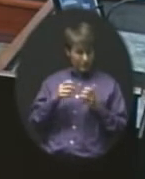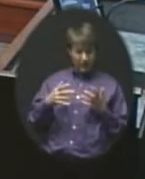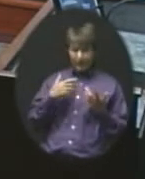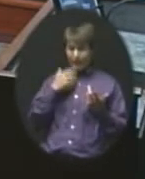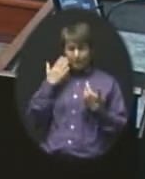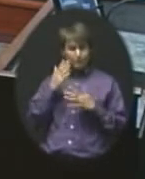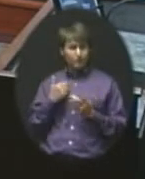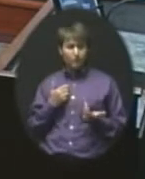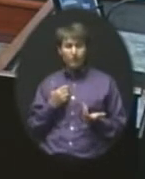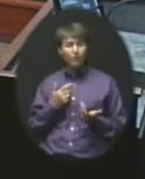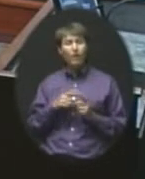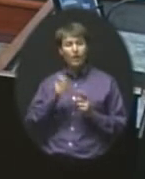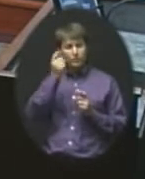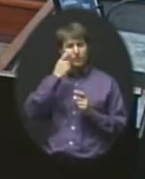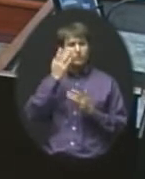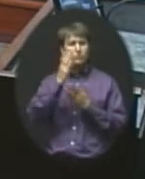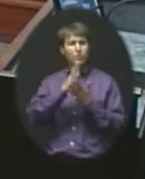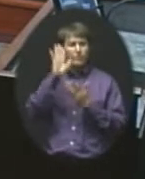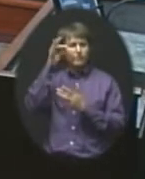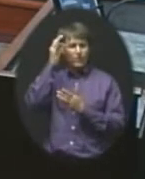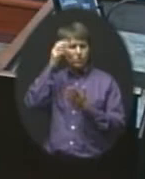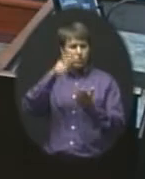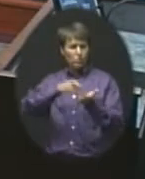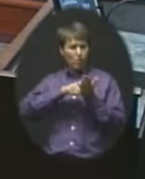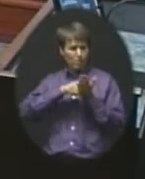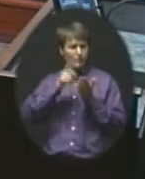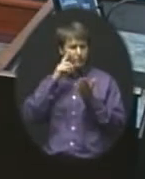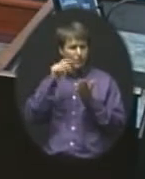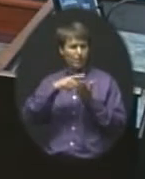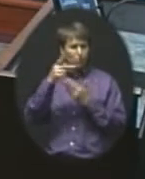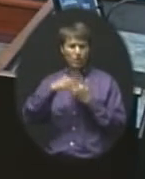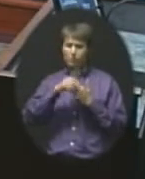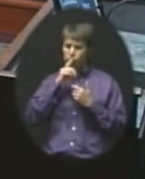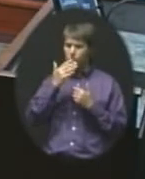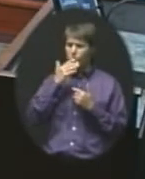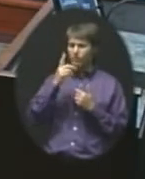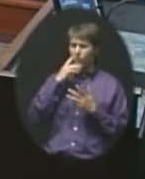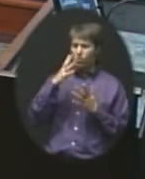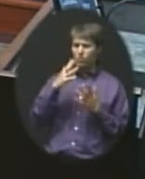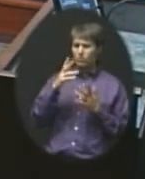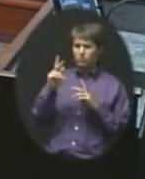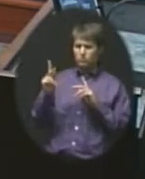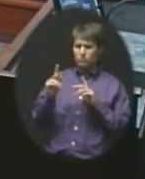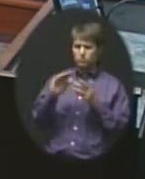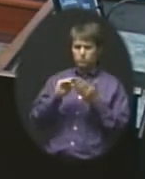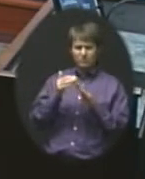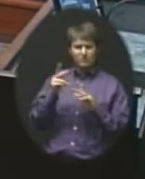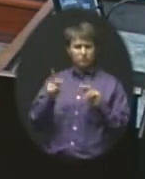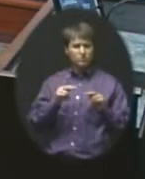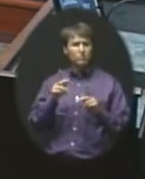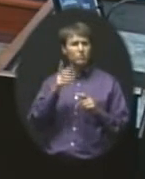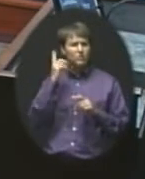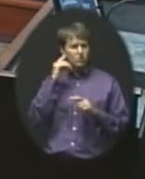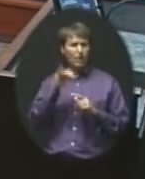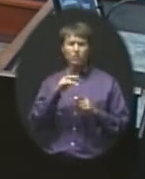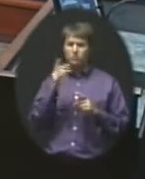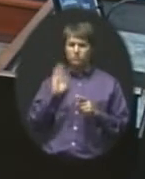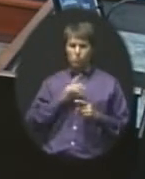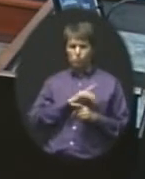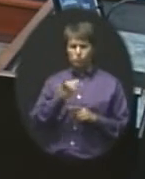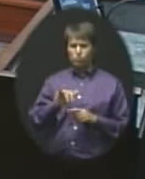that there's some federal mandates that direct that program. So it'd be good for the public to hear that as well as the board to hear that as well. We could explain all that.